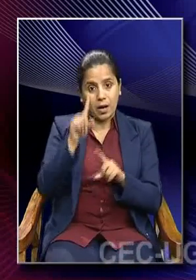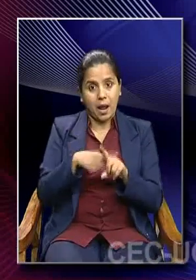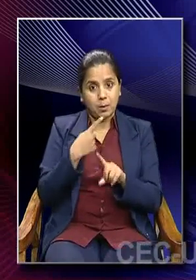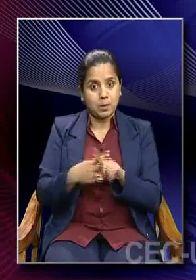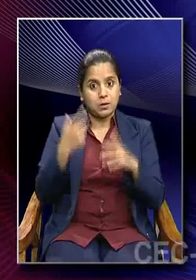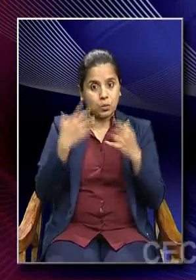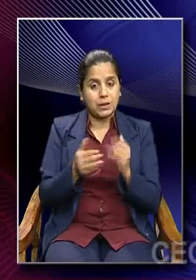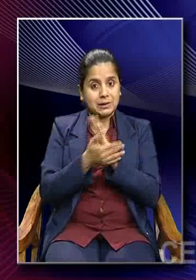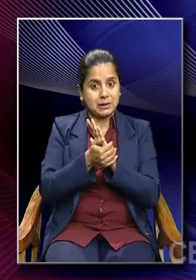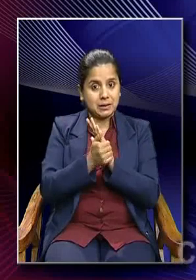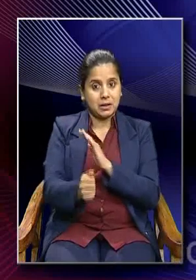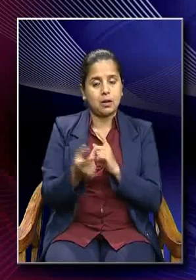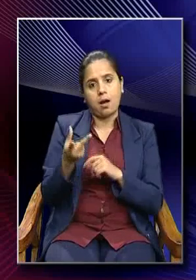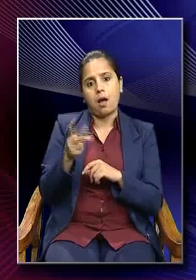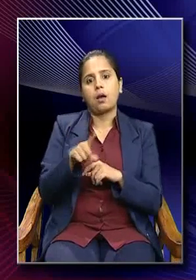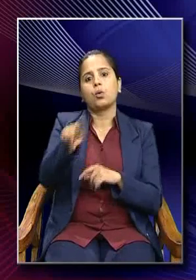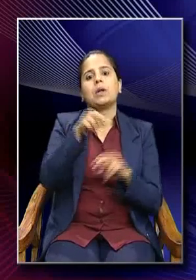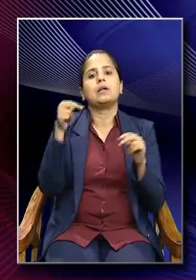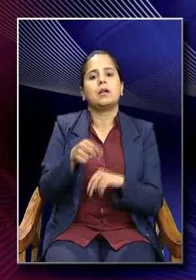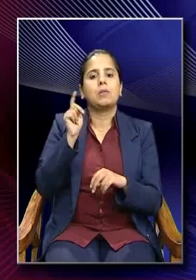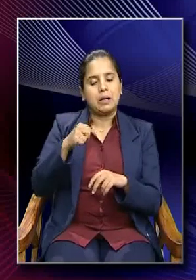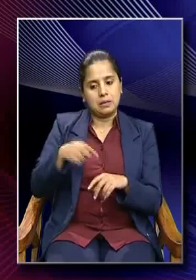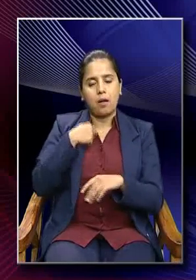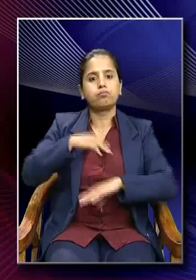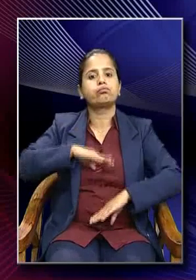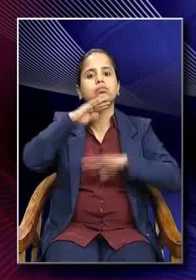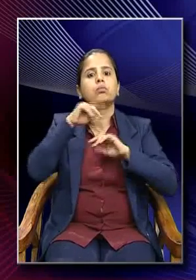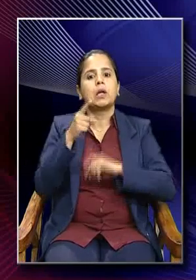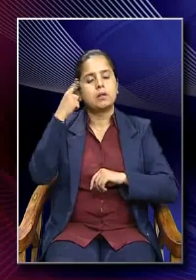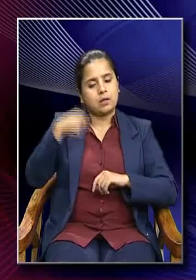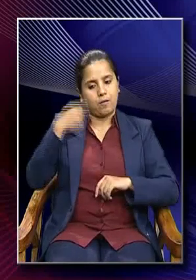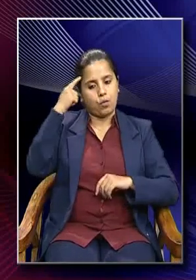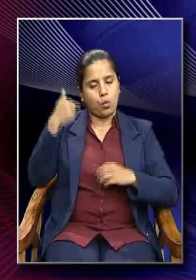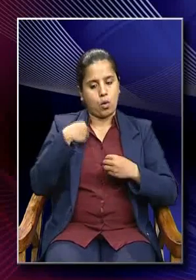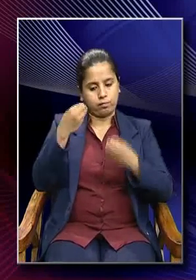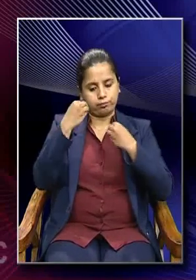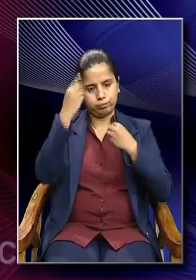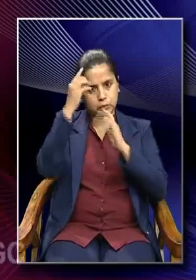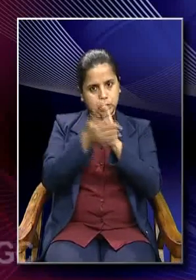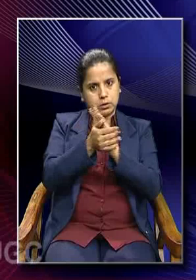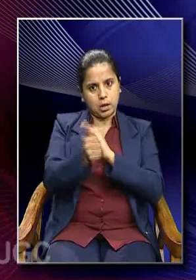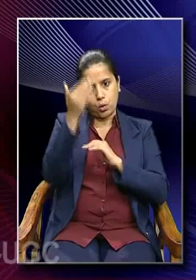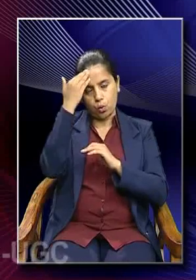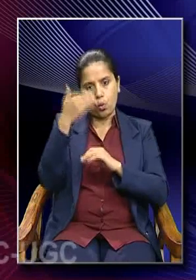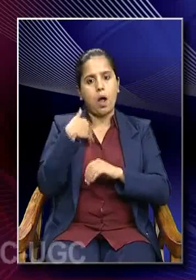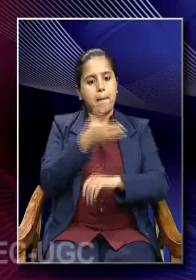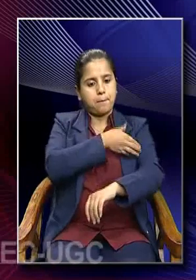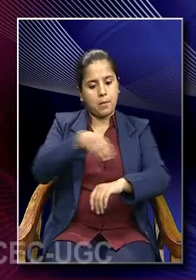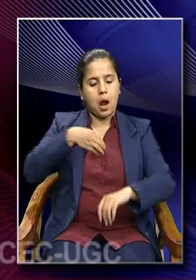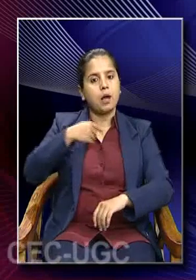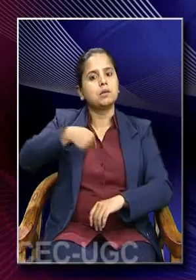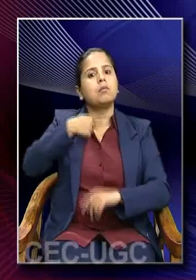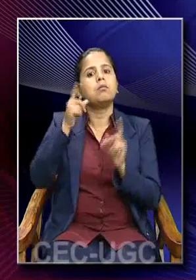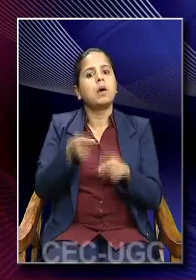and the skills, again you need to be self-sufficient, you need to empower yourself as far as the skills are concerned, and you should